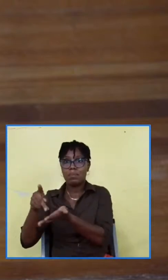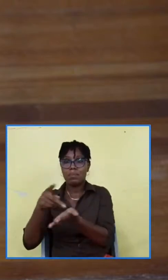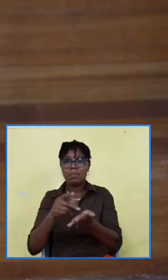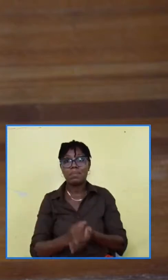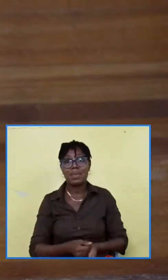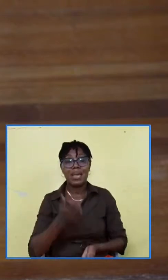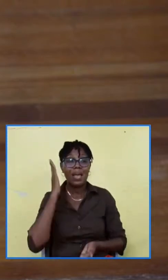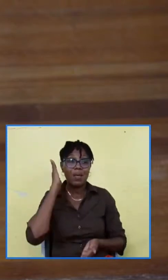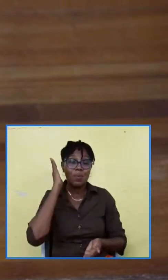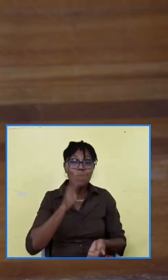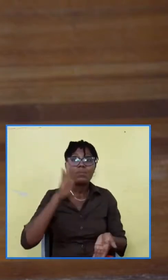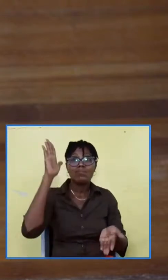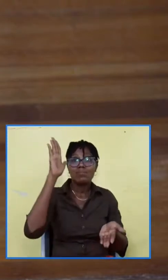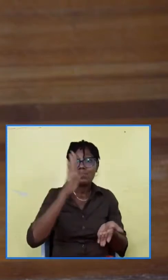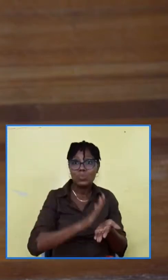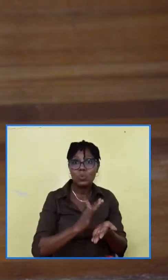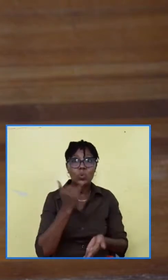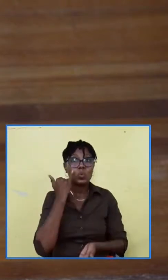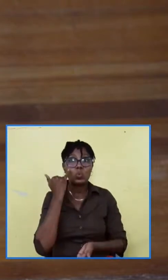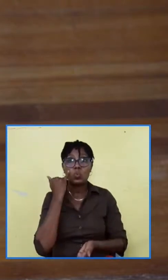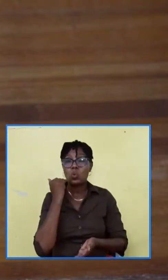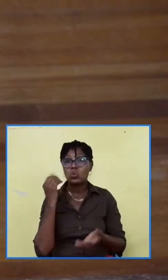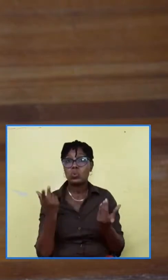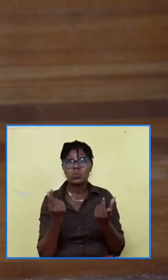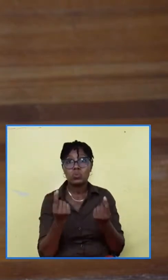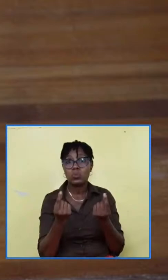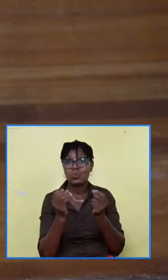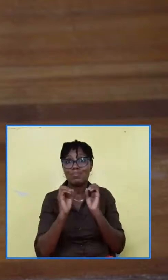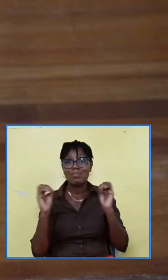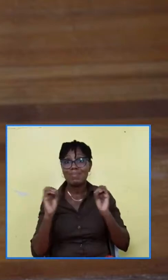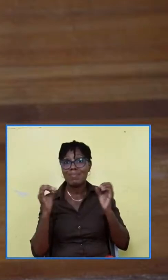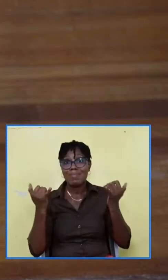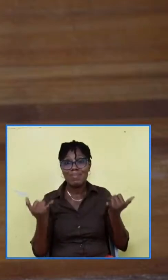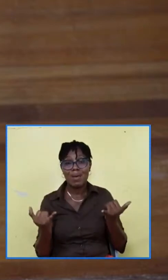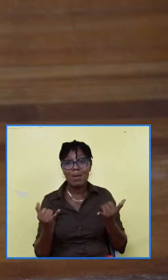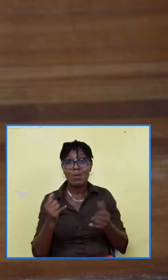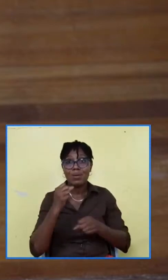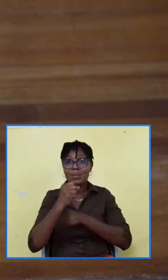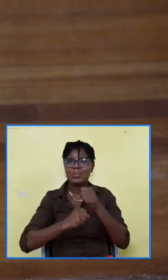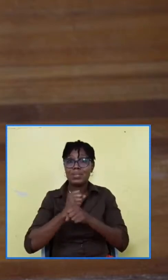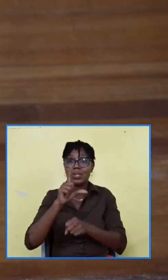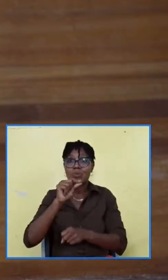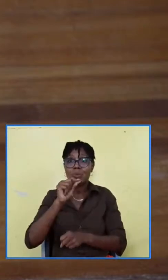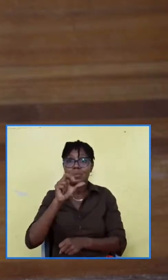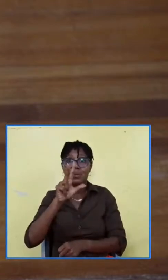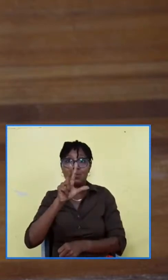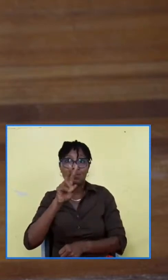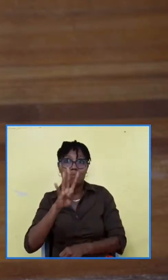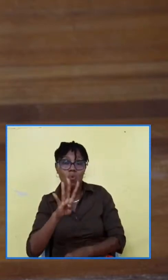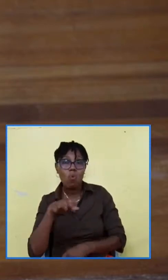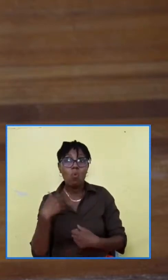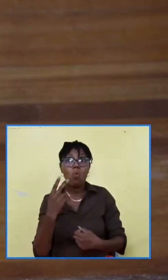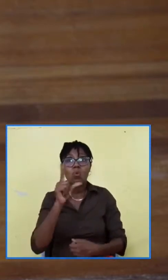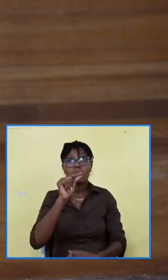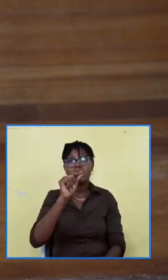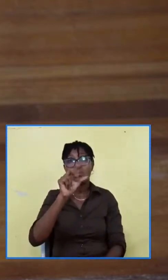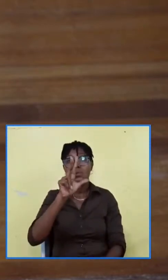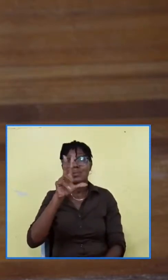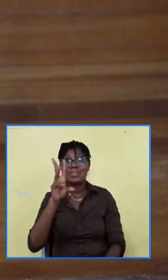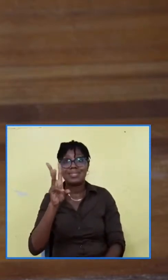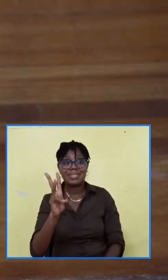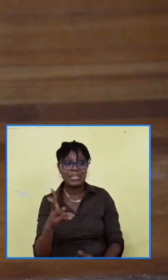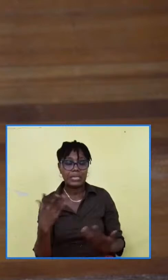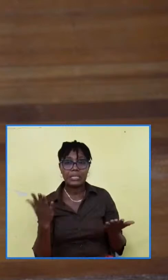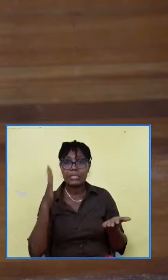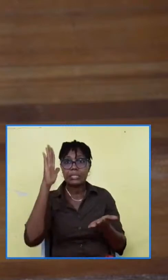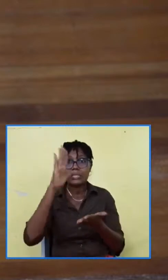if we do nothing between now and 2034 or 2036. That was just a point of clarification. But maybe the CEO,